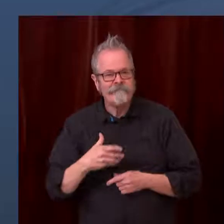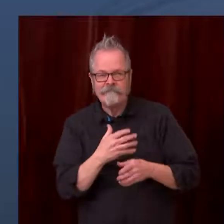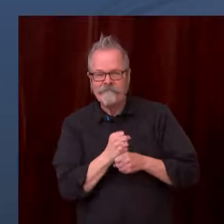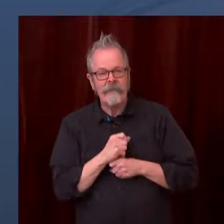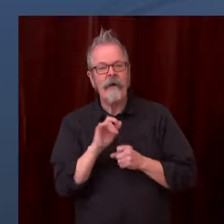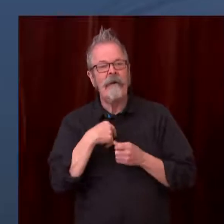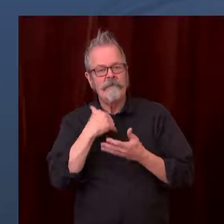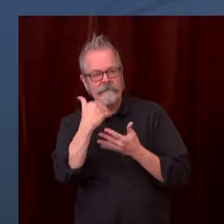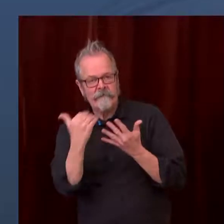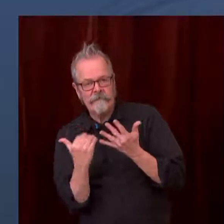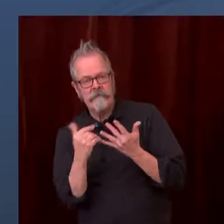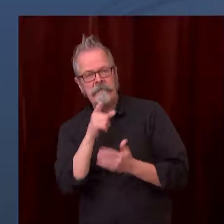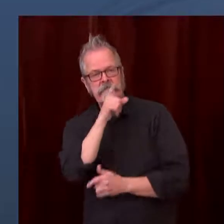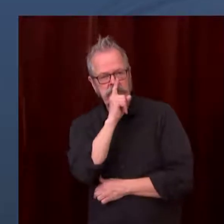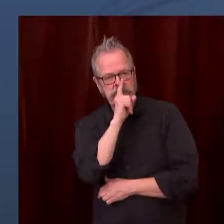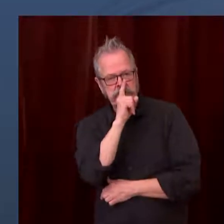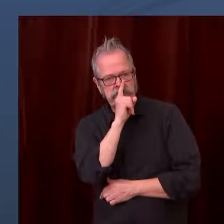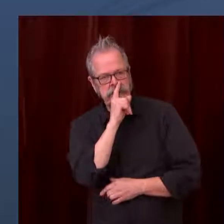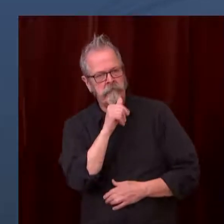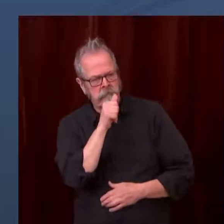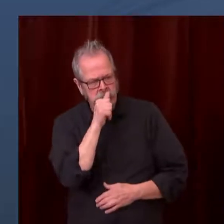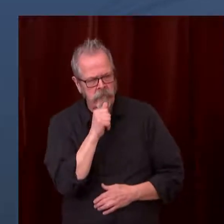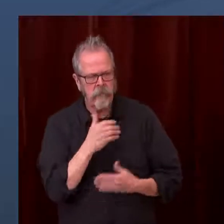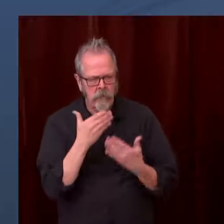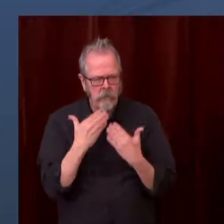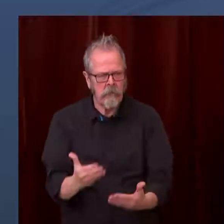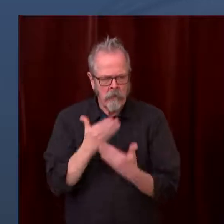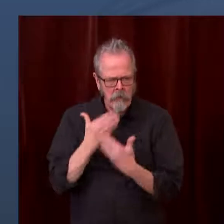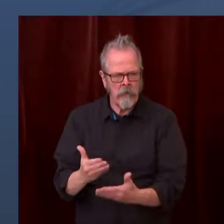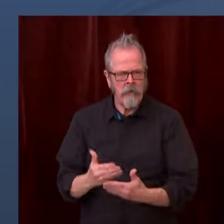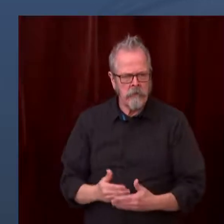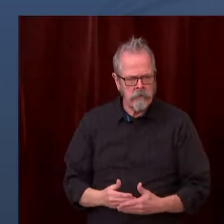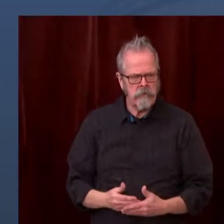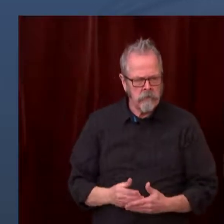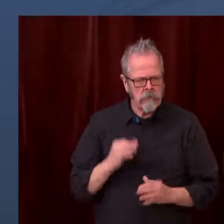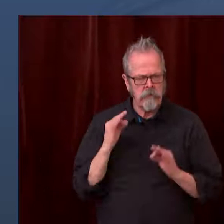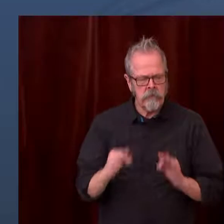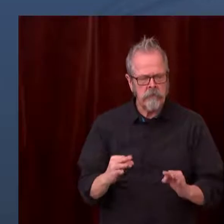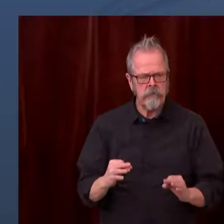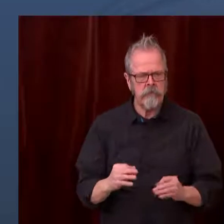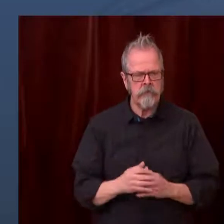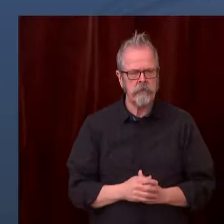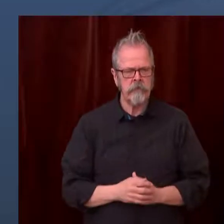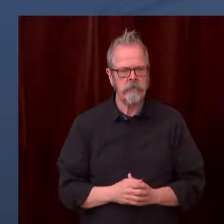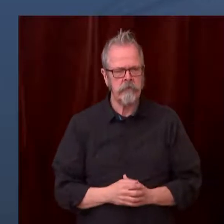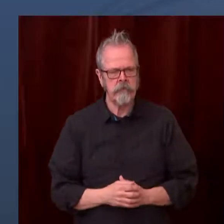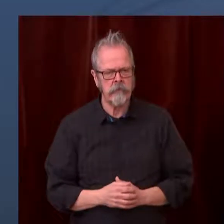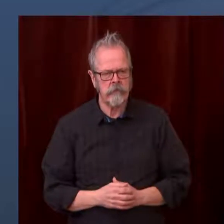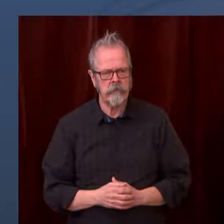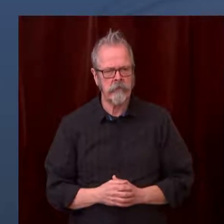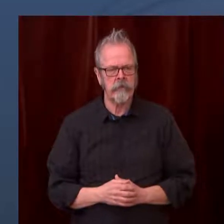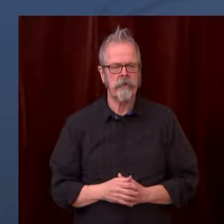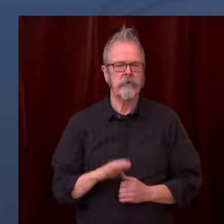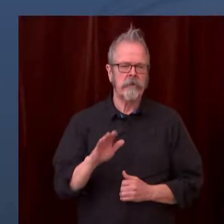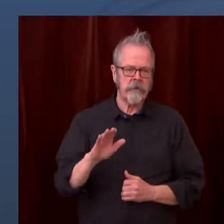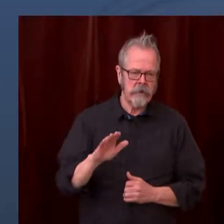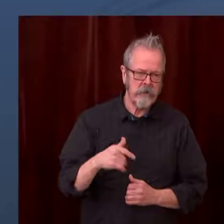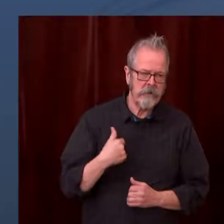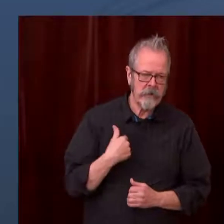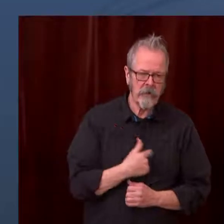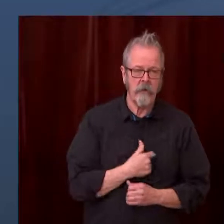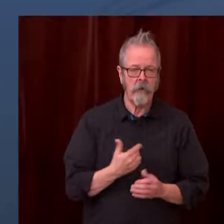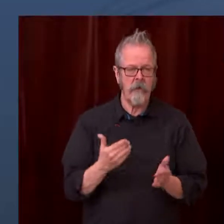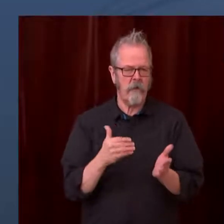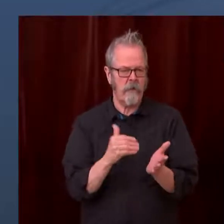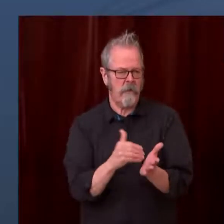We've also heard from our partners that they wanted information about what is the look ahead. When does it appear that we're going to be able to